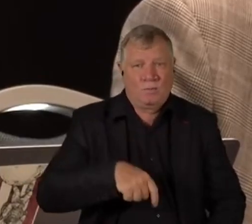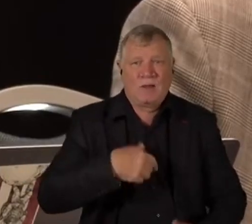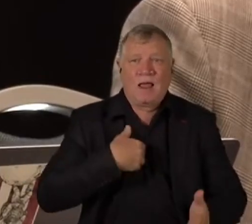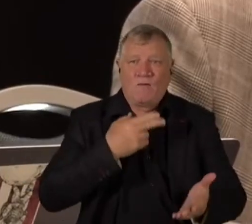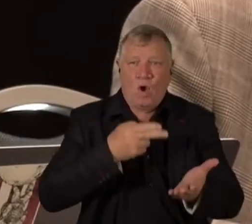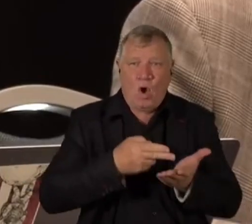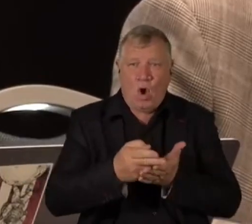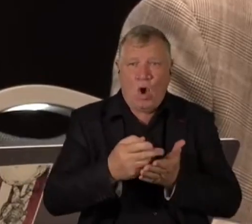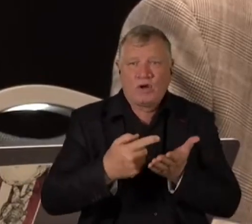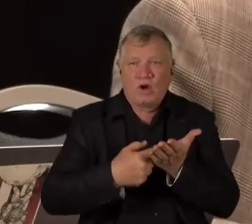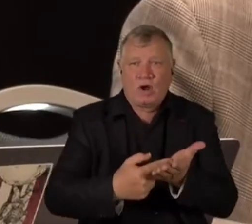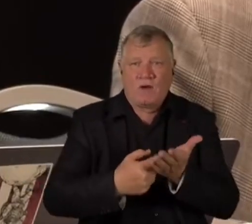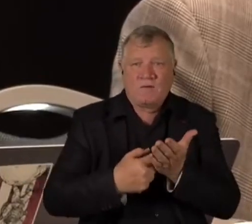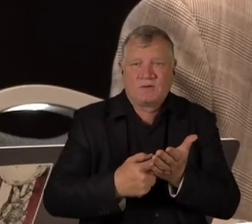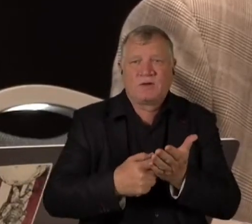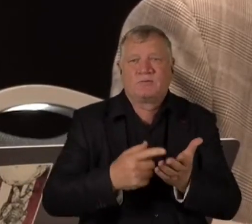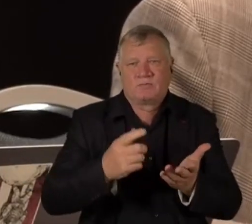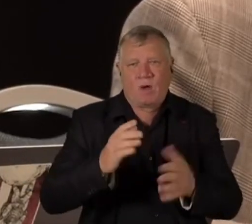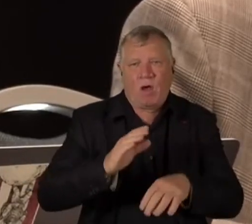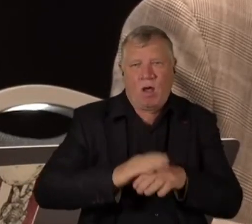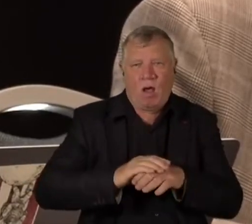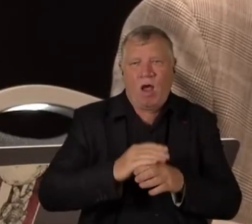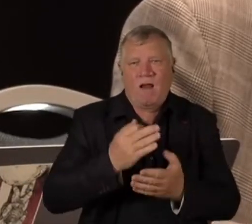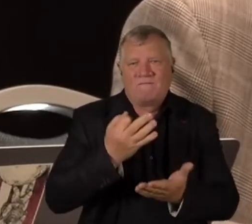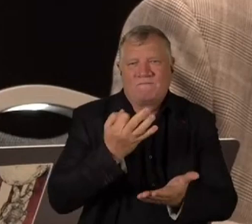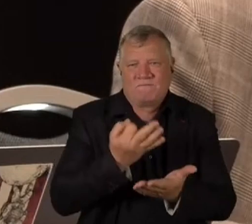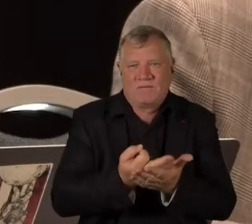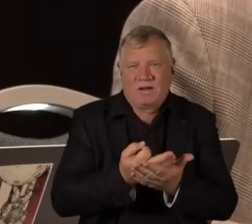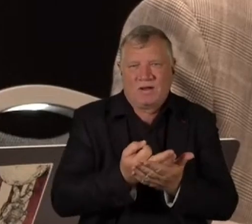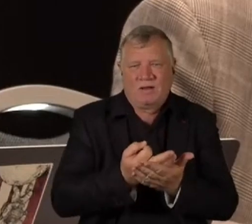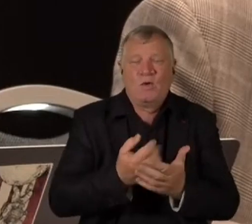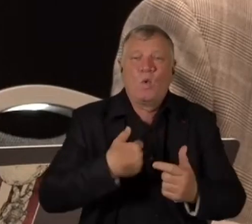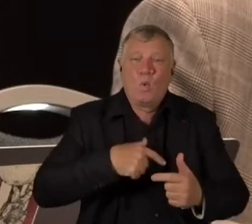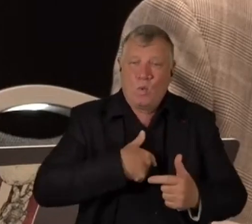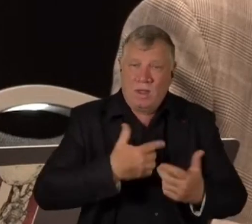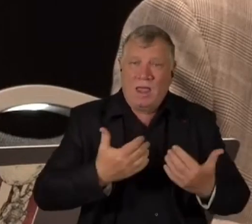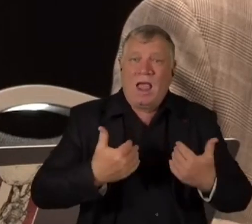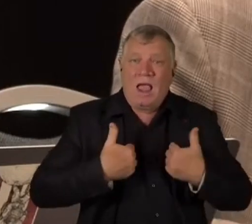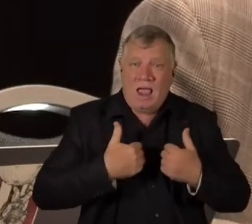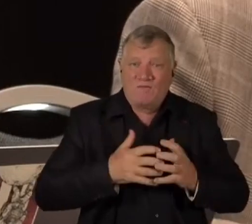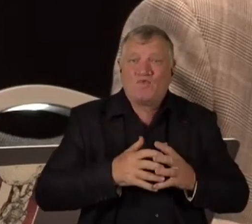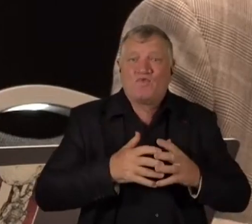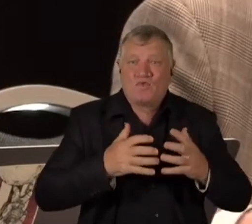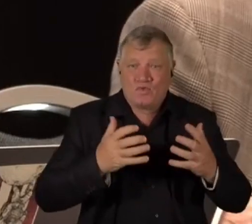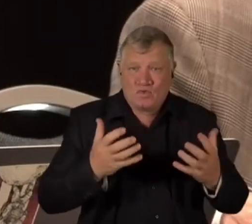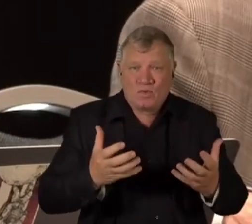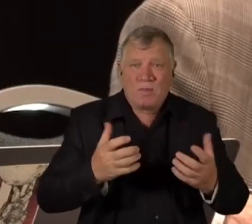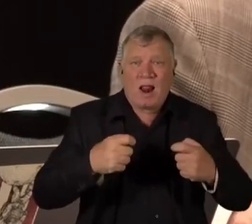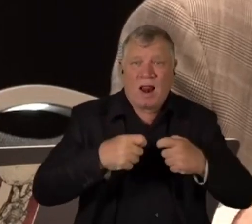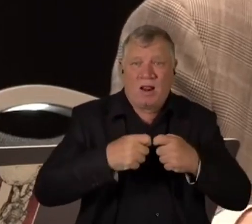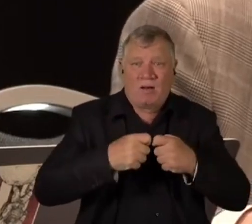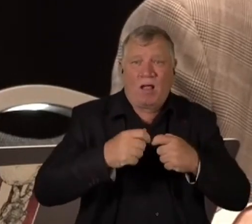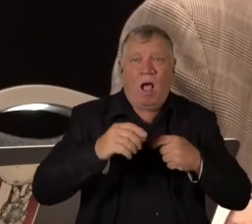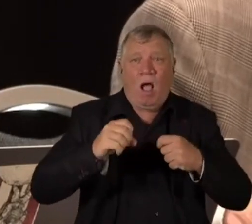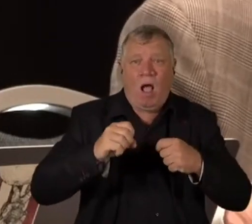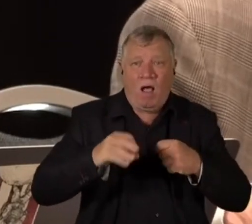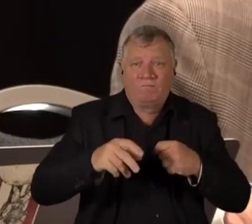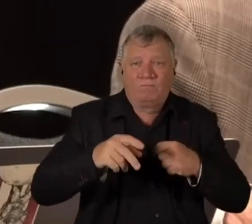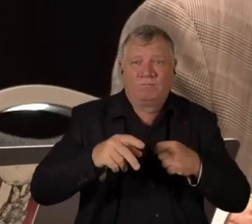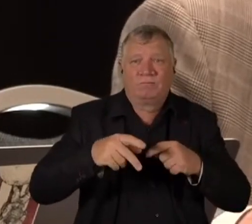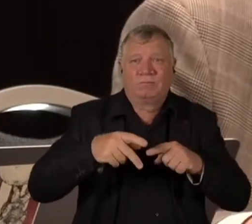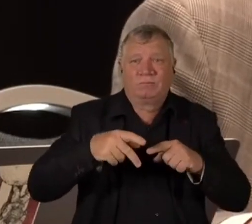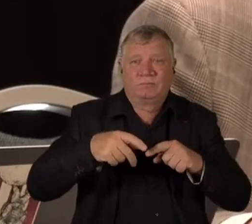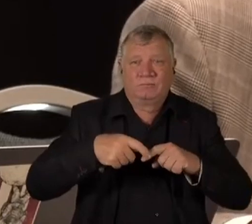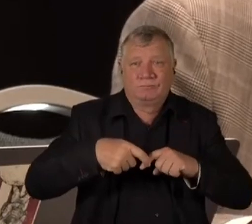facts. We experience too many power failures, and while some are necessary scheduled power outages to allow for